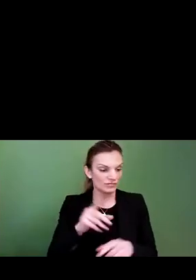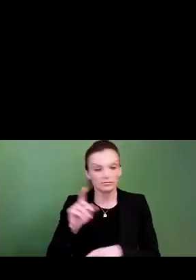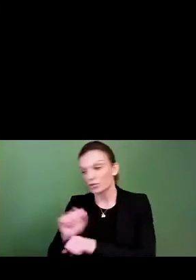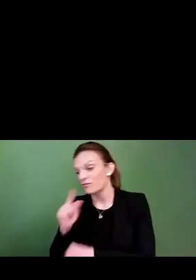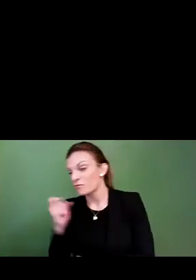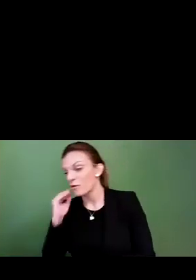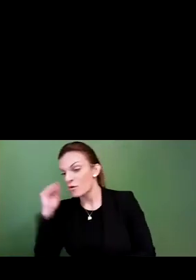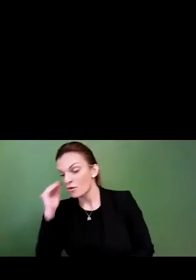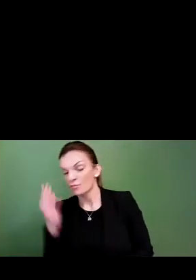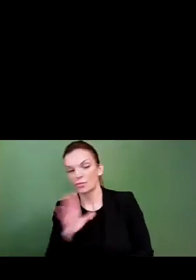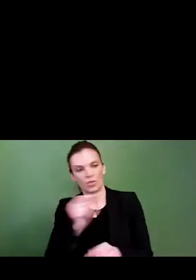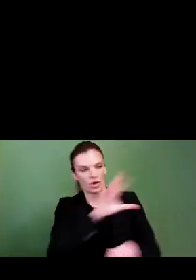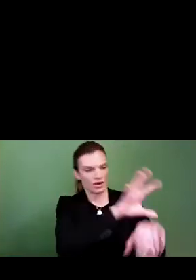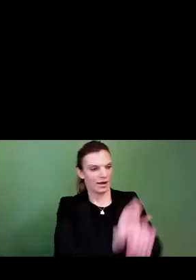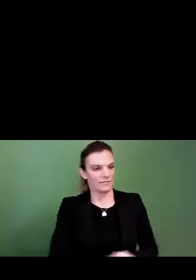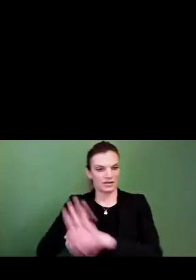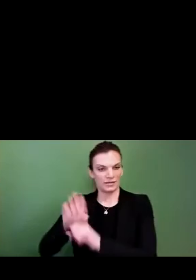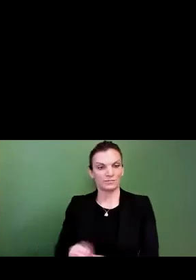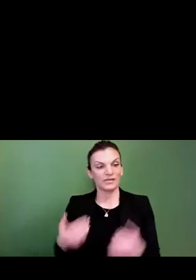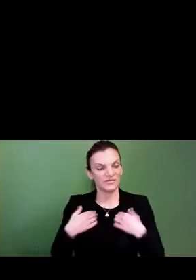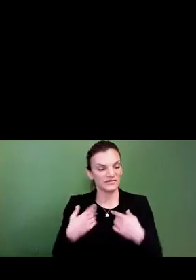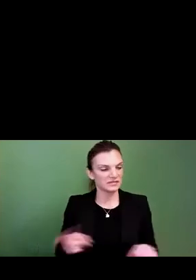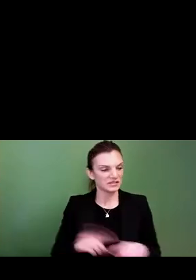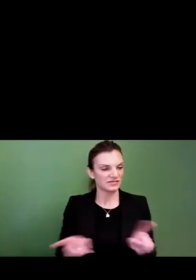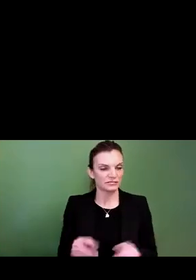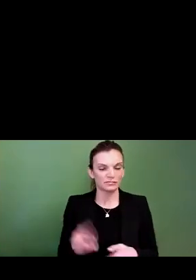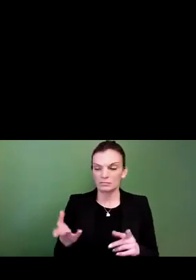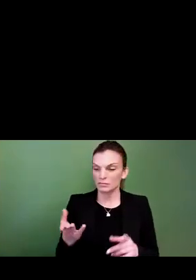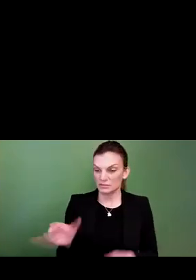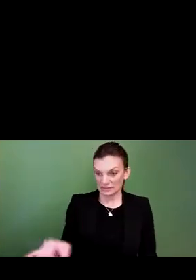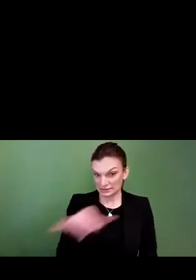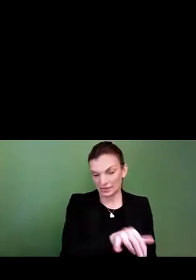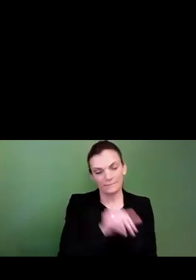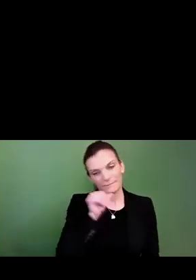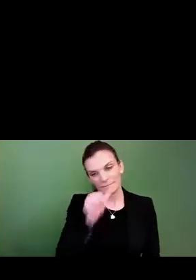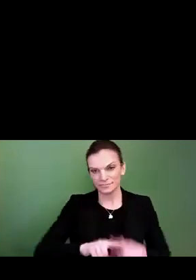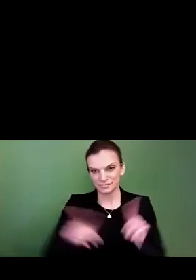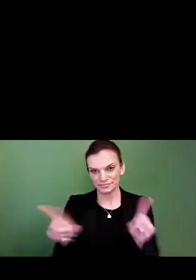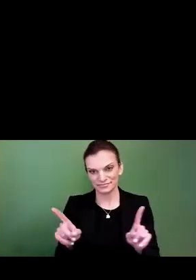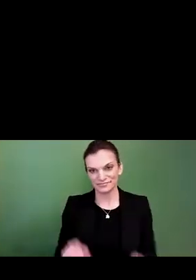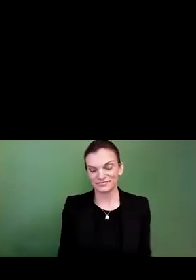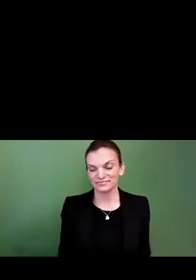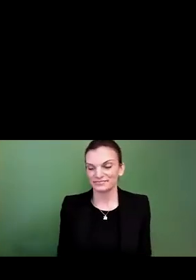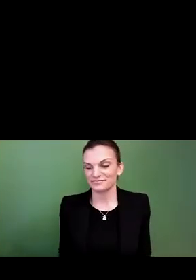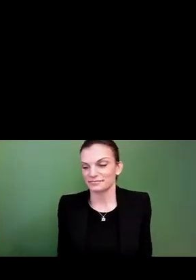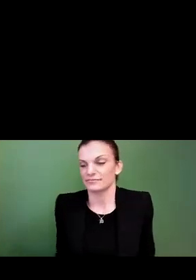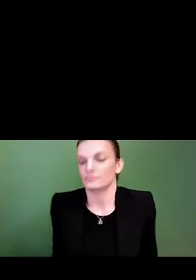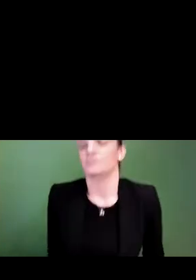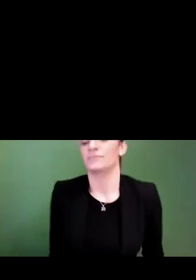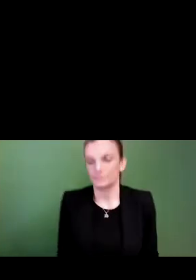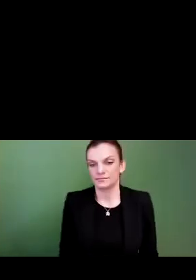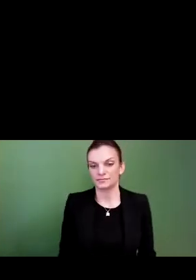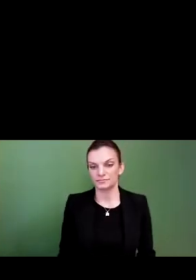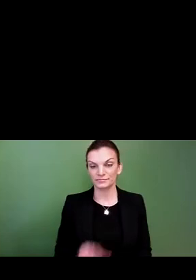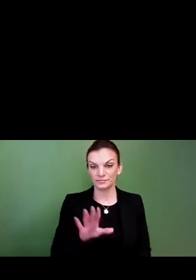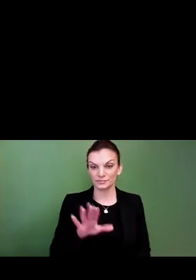routine, but the 2 routines likely won't be the same. For example, on